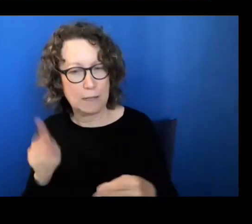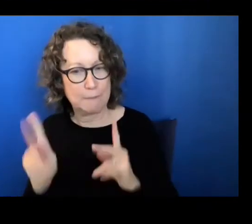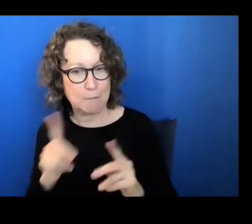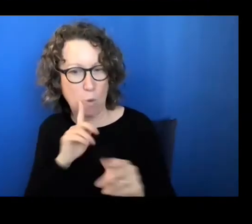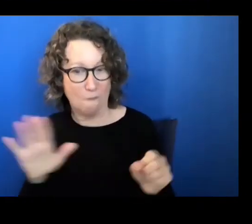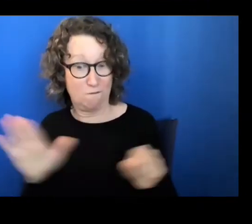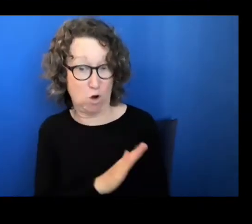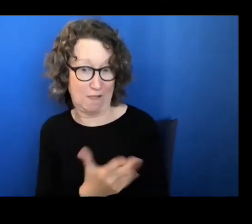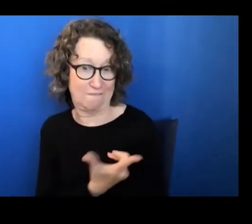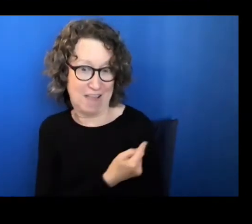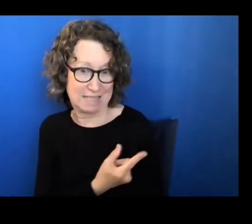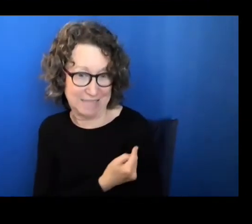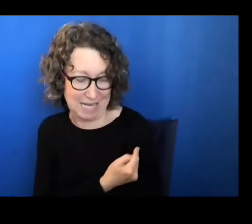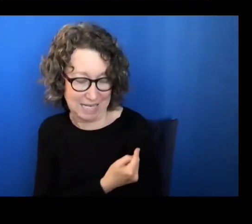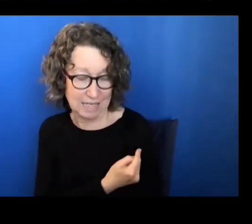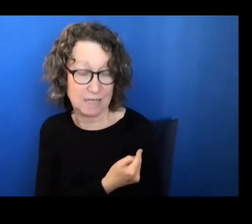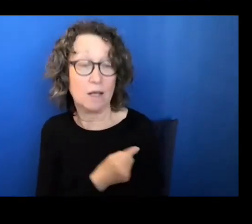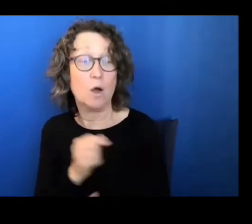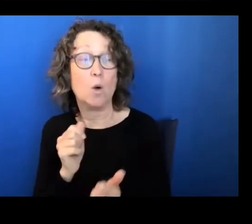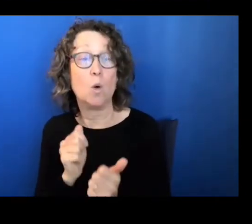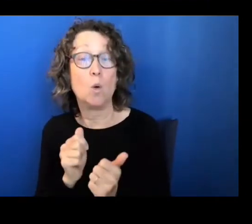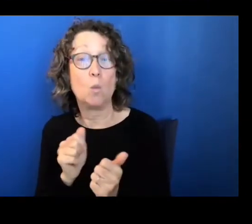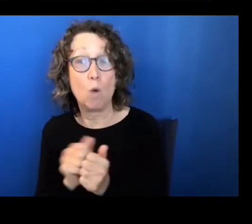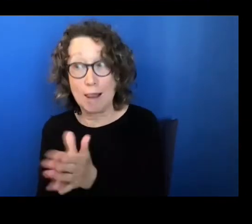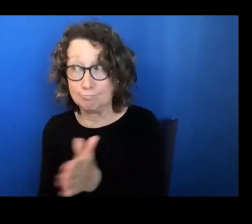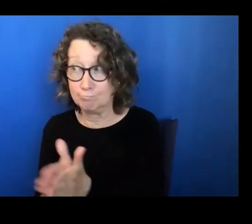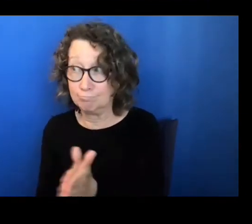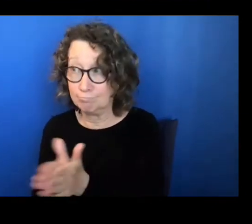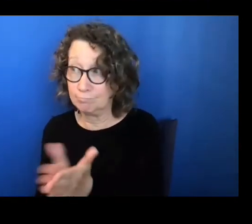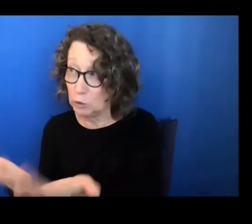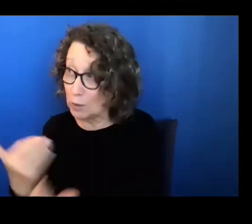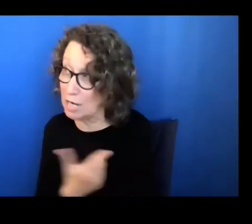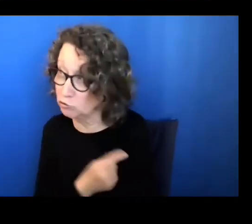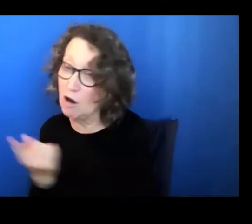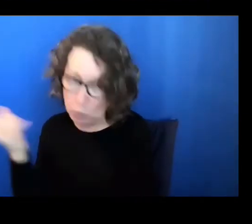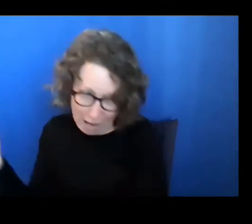fully vaccinated, and then hopefully will motivate more people to get the shot.